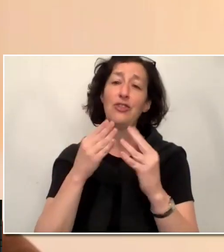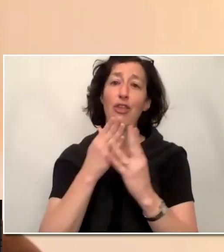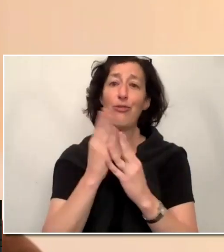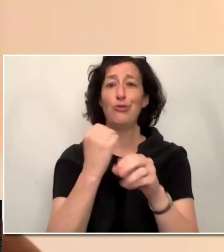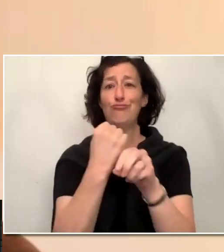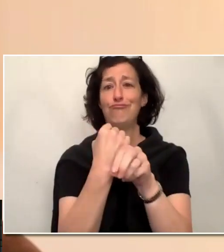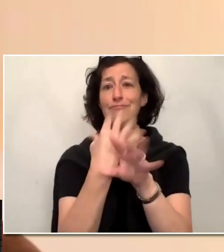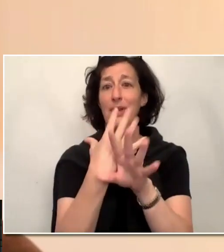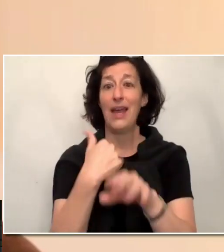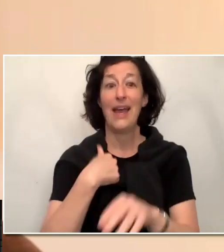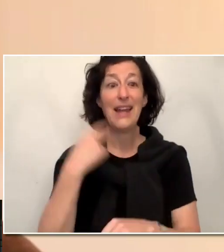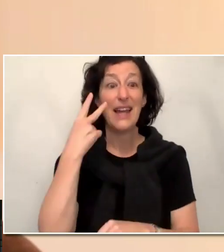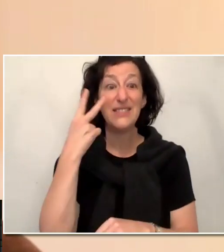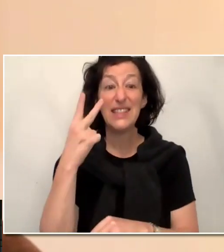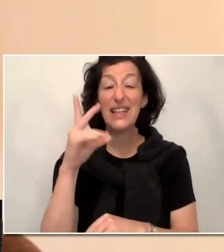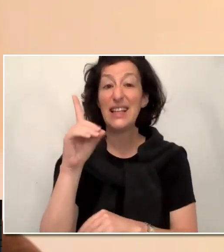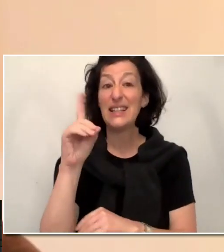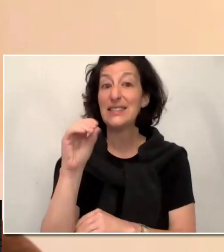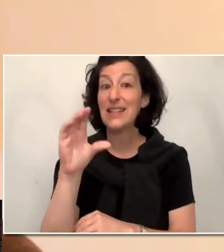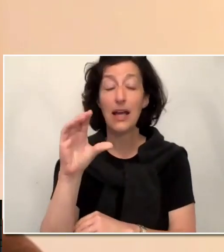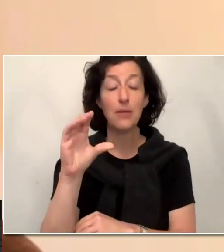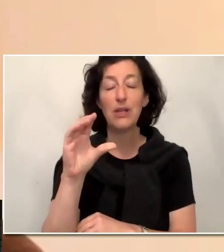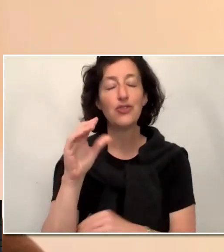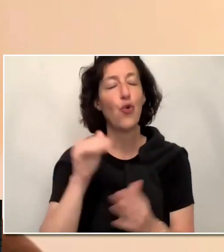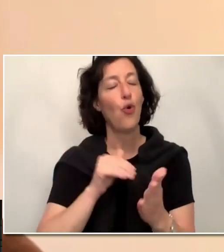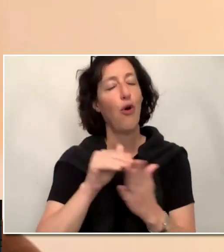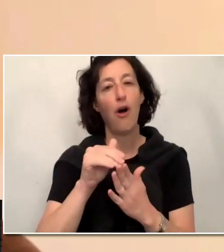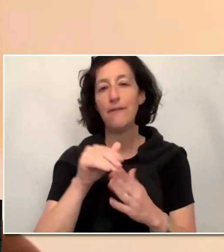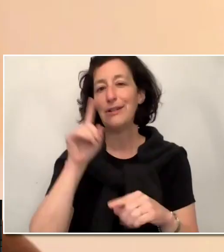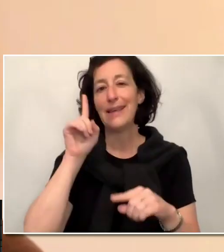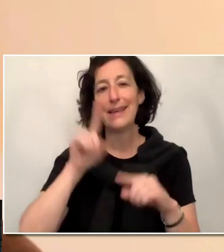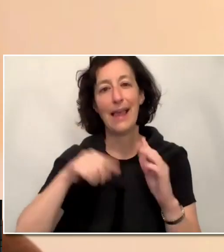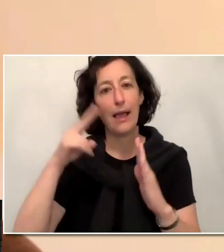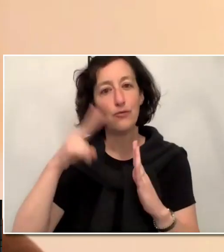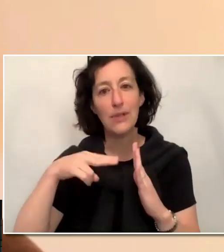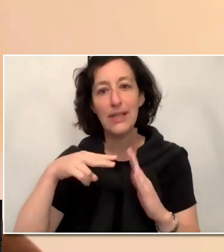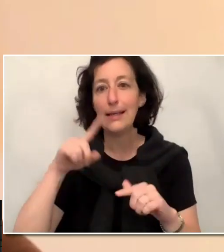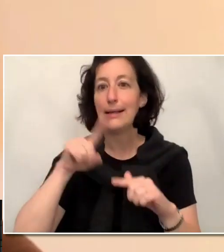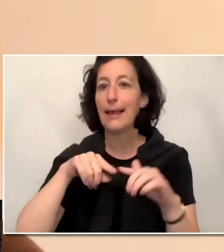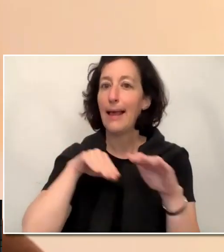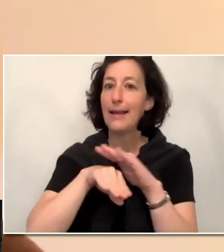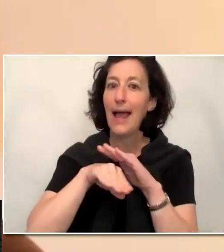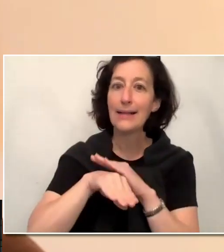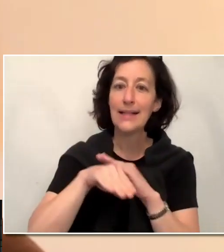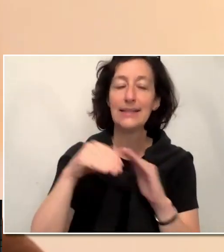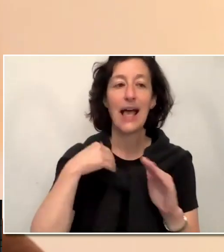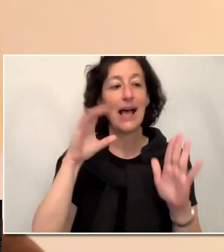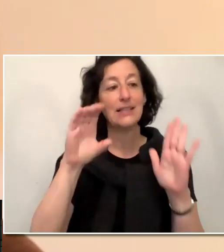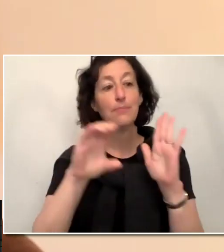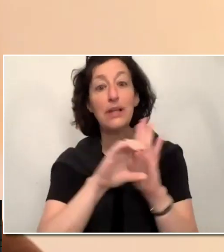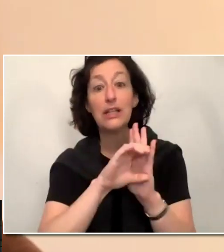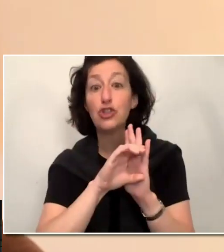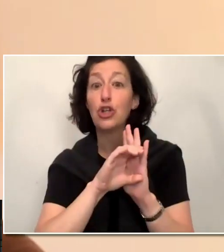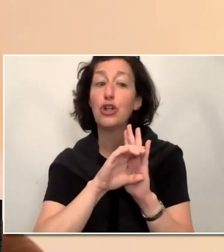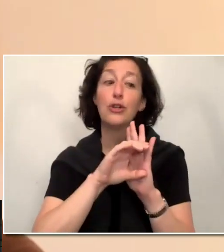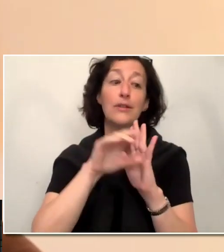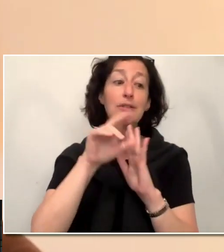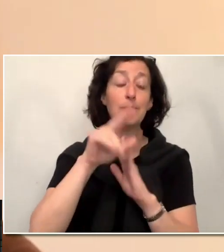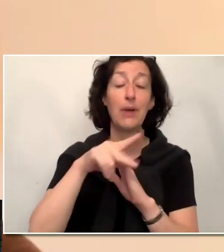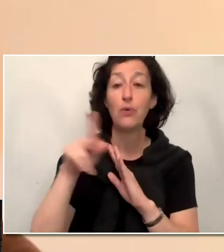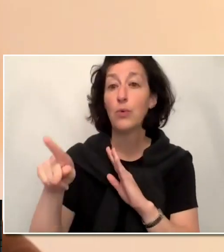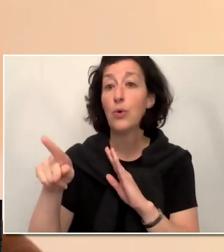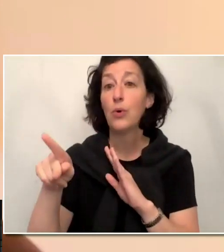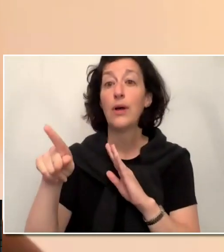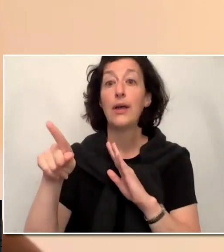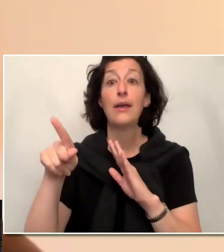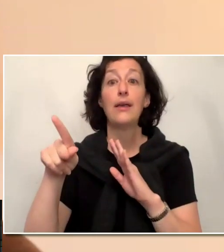that documents are not accessible. There are pictures or images in PowerPoints, um,